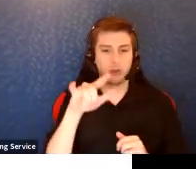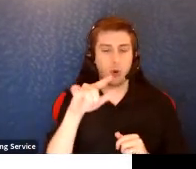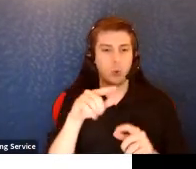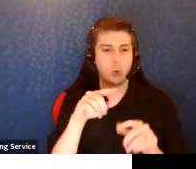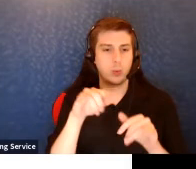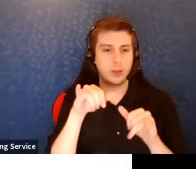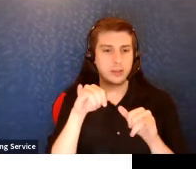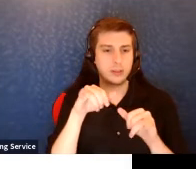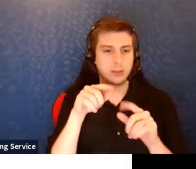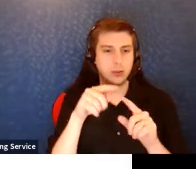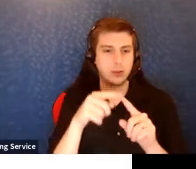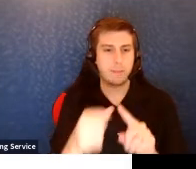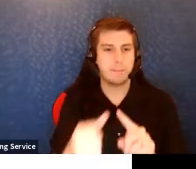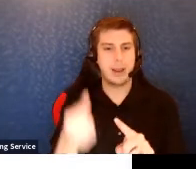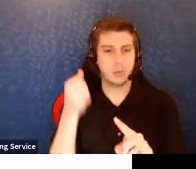pretty